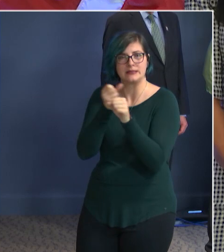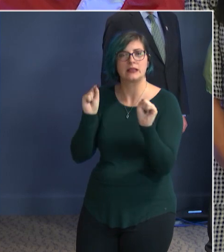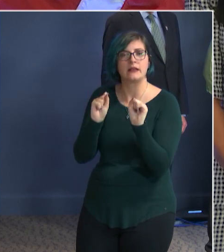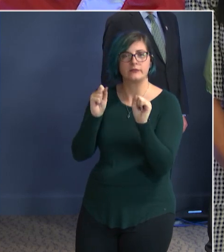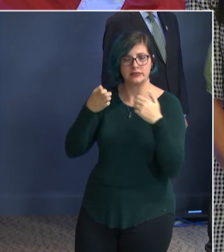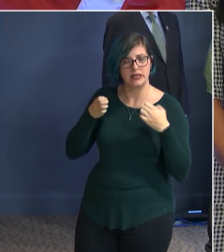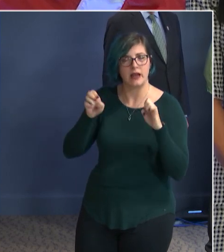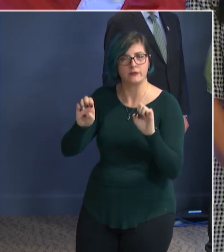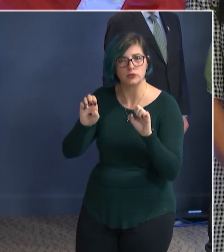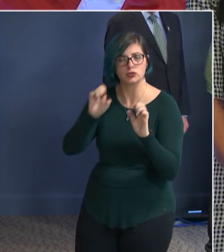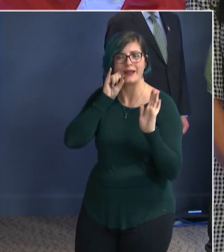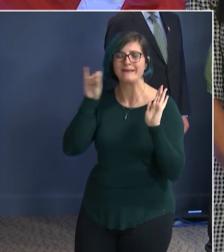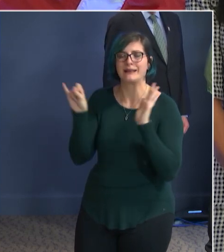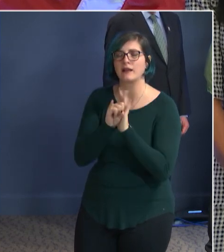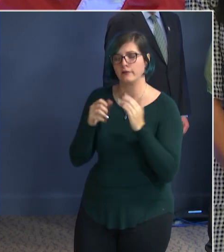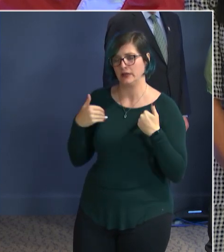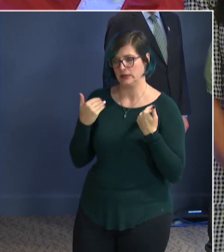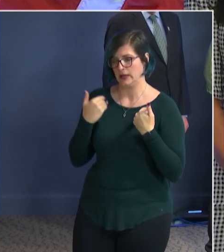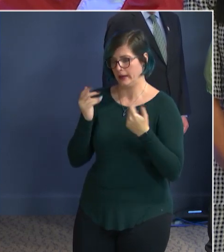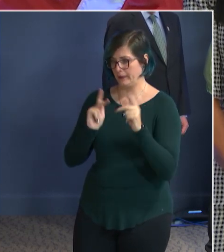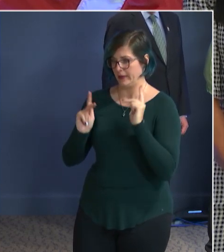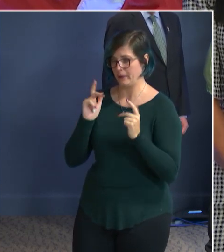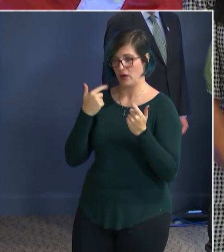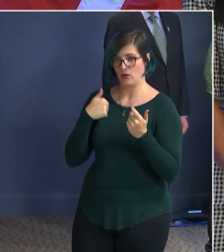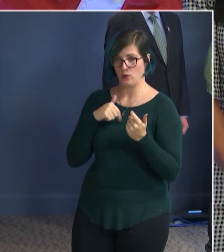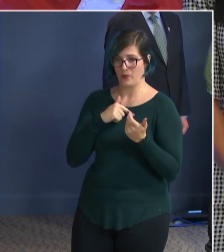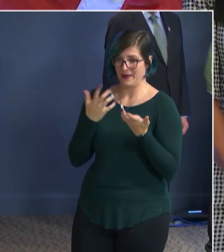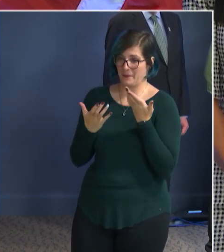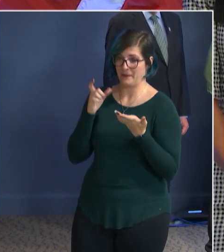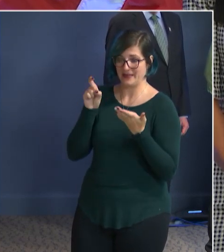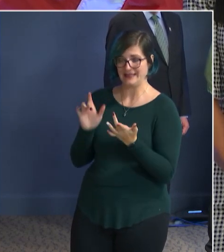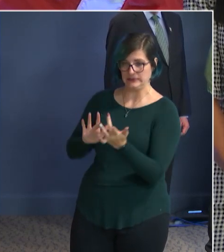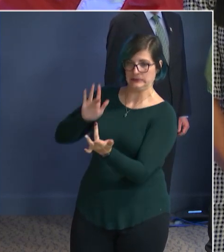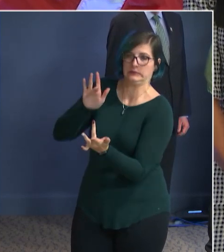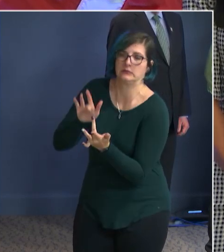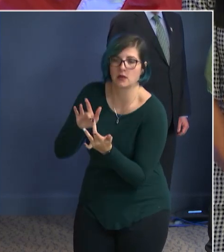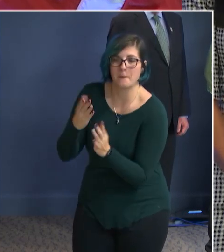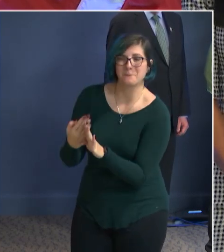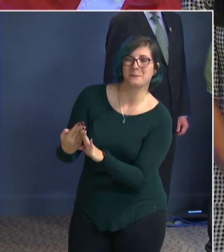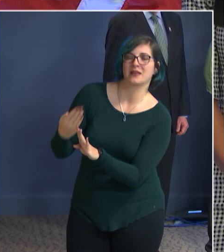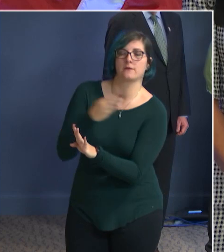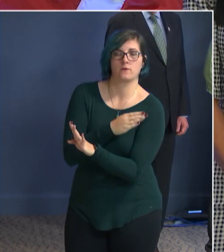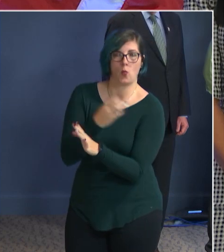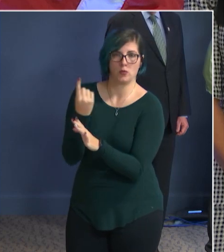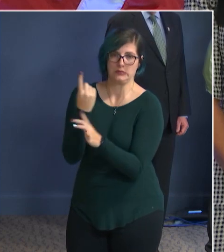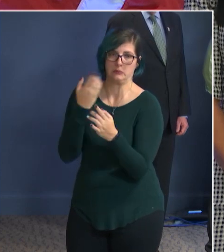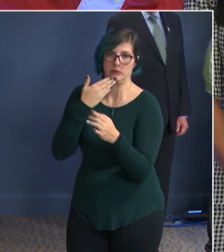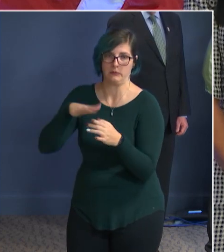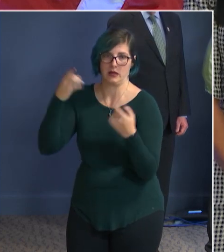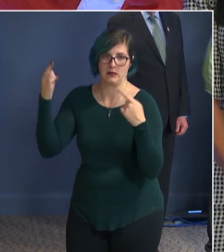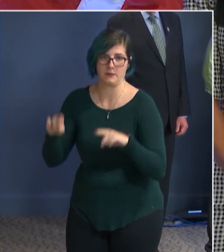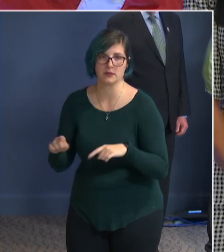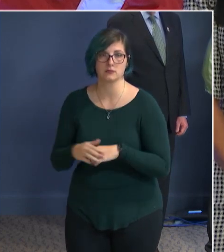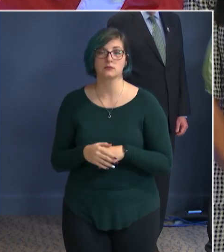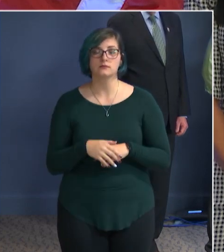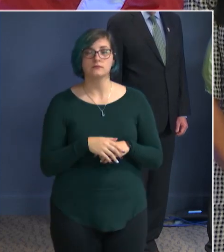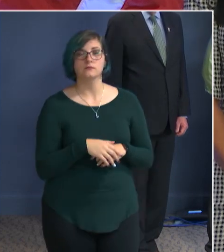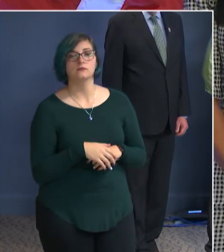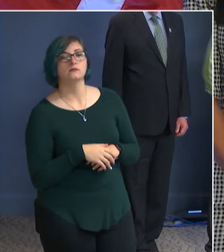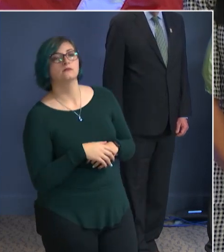people that we may need to get to before a crime happens. Yes.